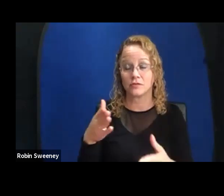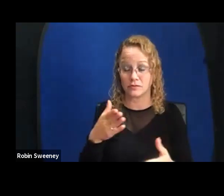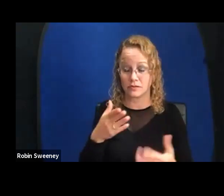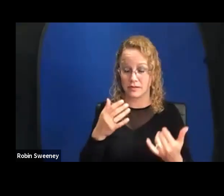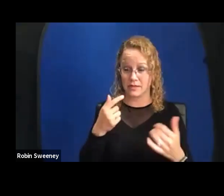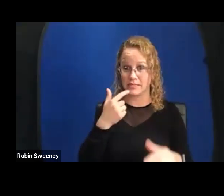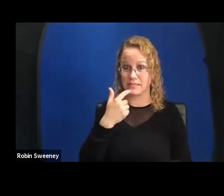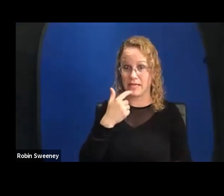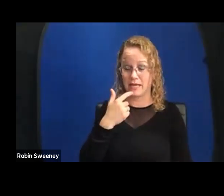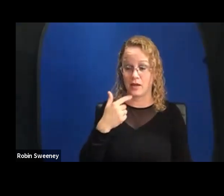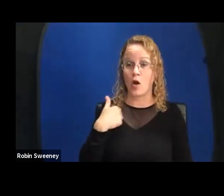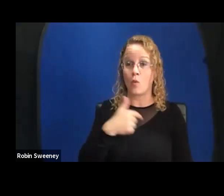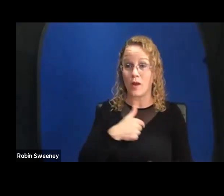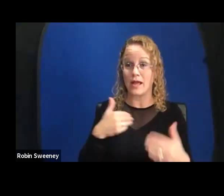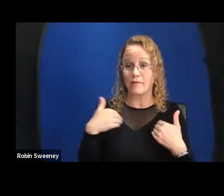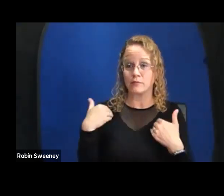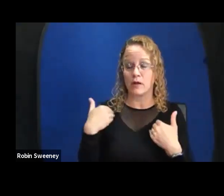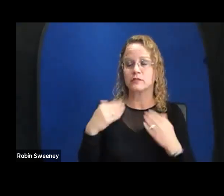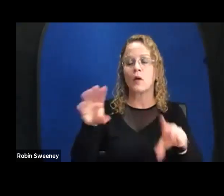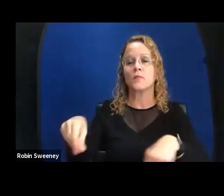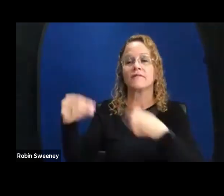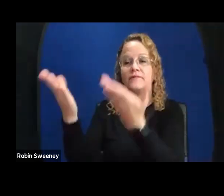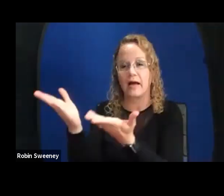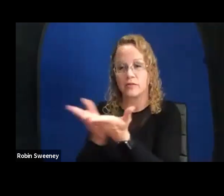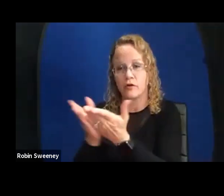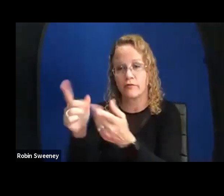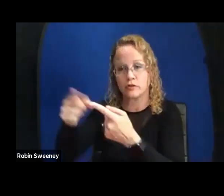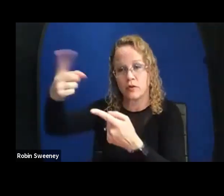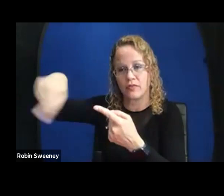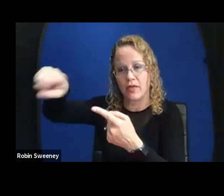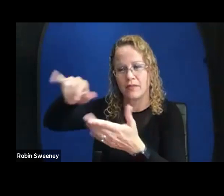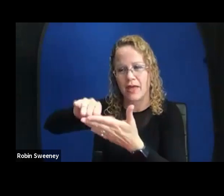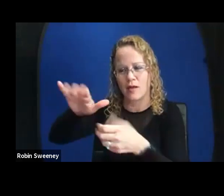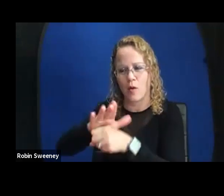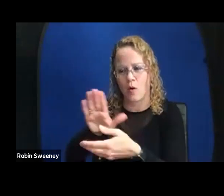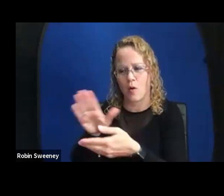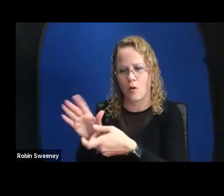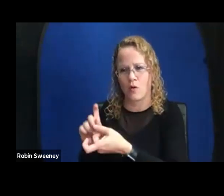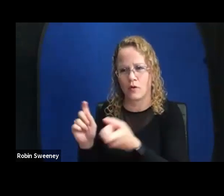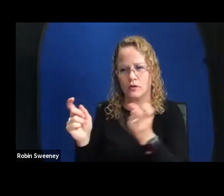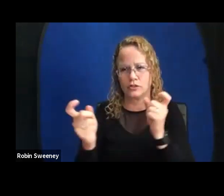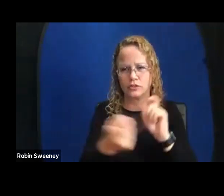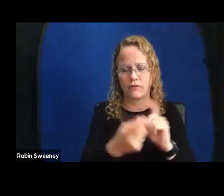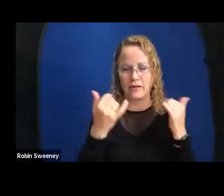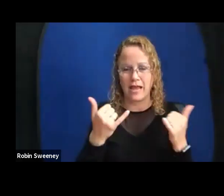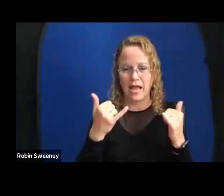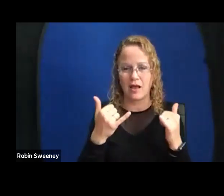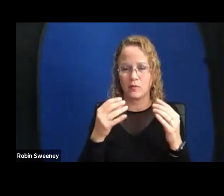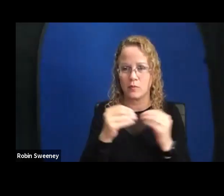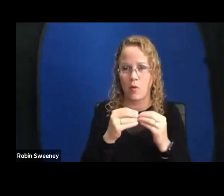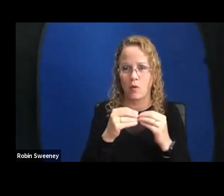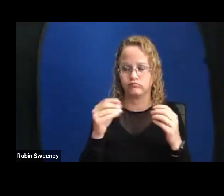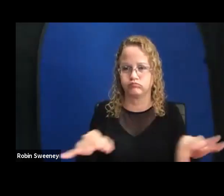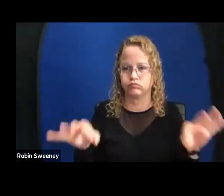they have a responsibility to get to us. And that whole paradigm shift is tilting now in a more critical time than